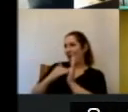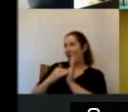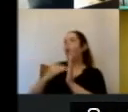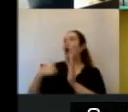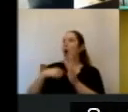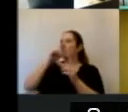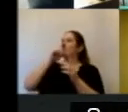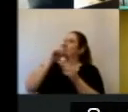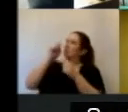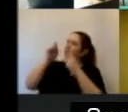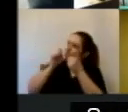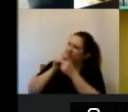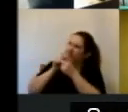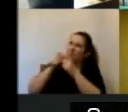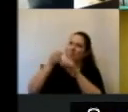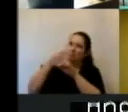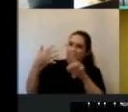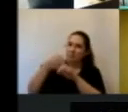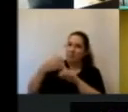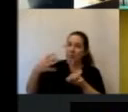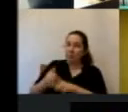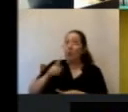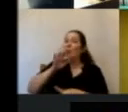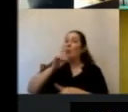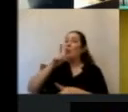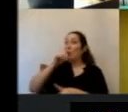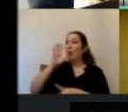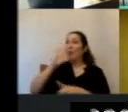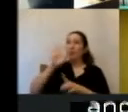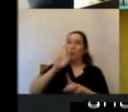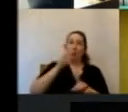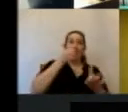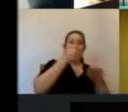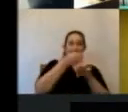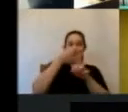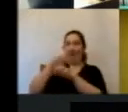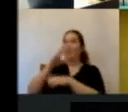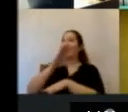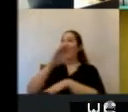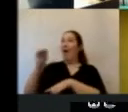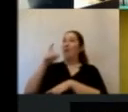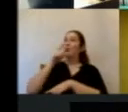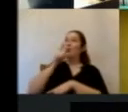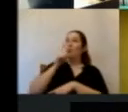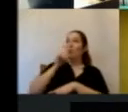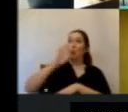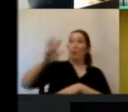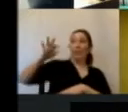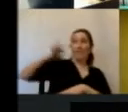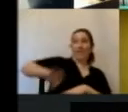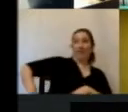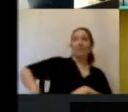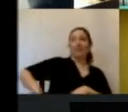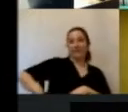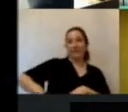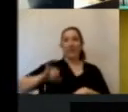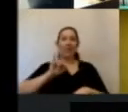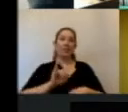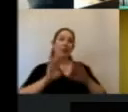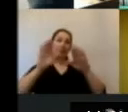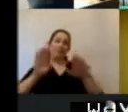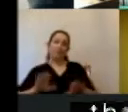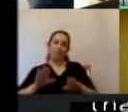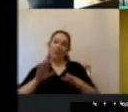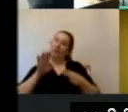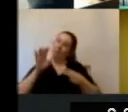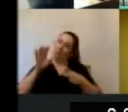everybody. Like we see that with curb ramps. Now we get baby carriages and luggage and things like that. We see it with concrete sidewalks.